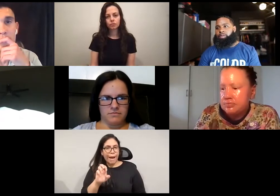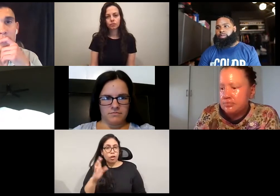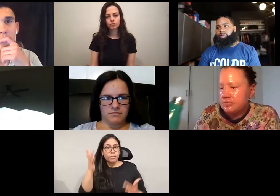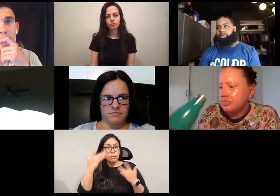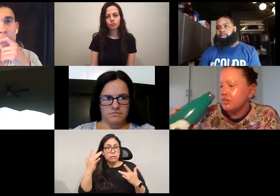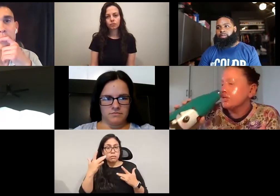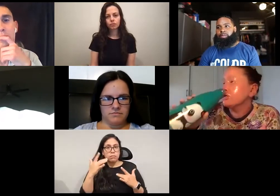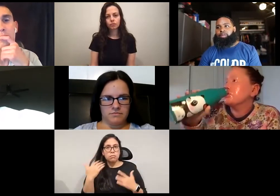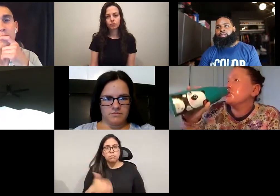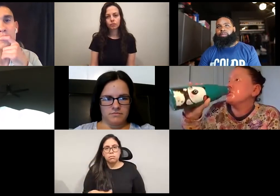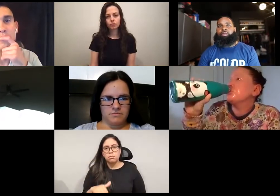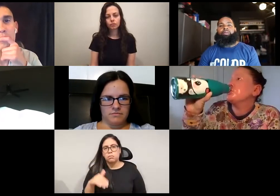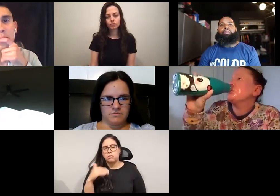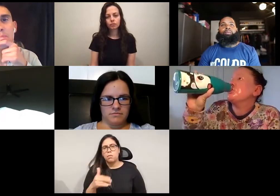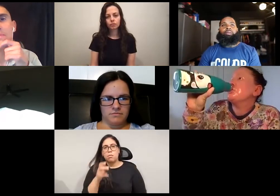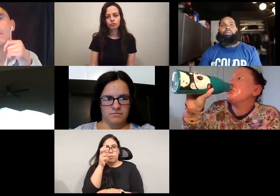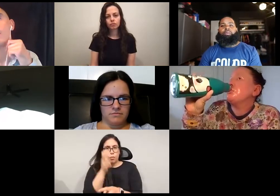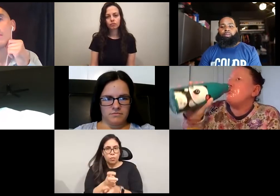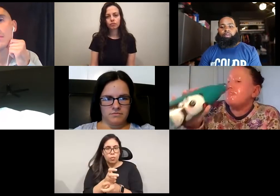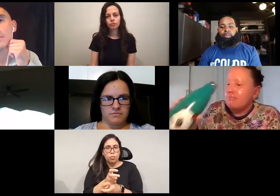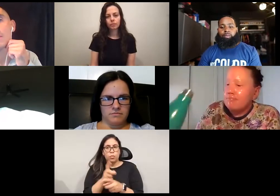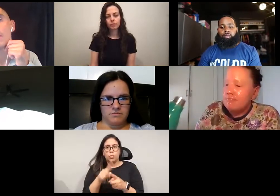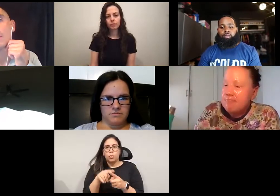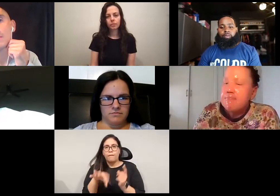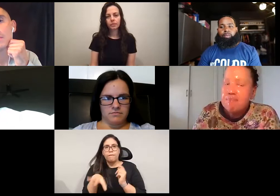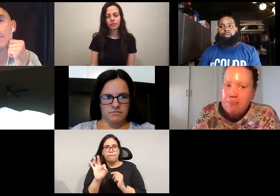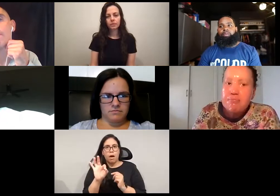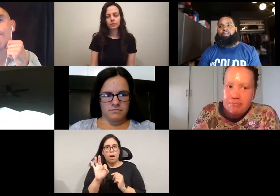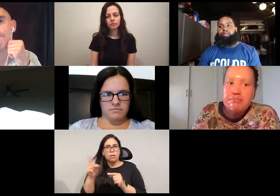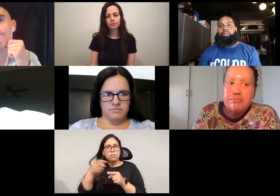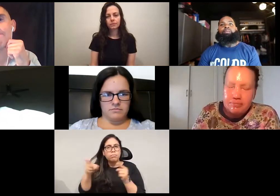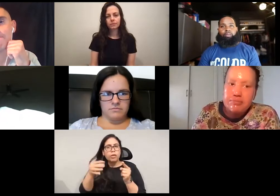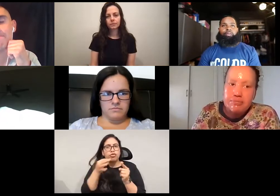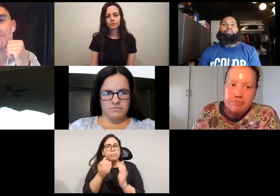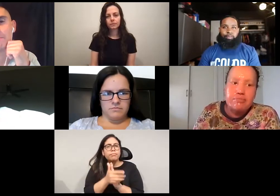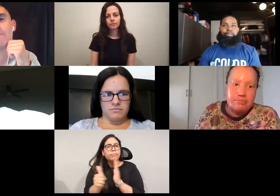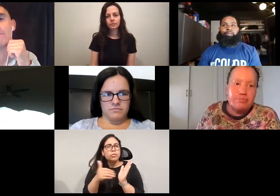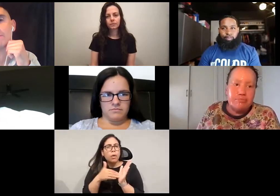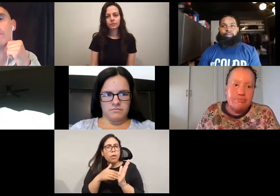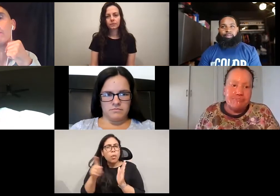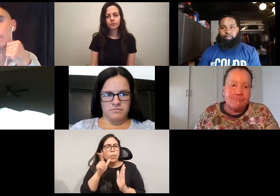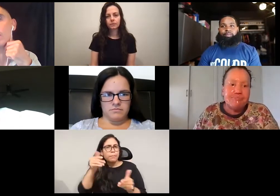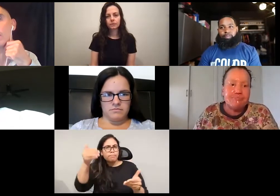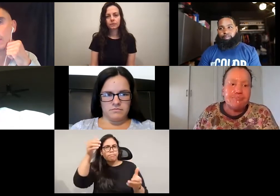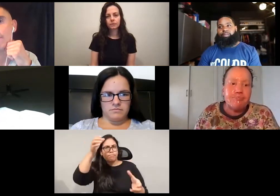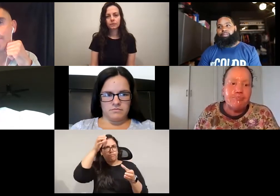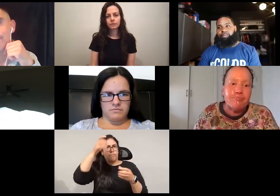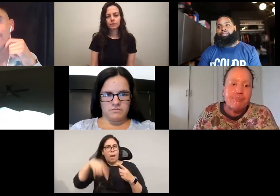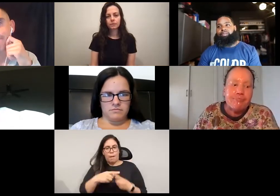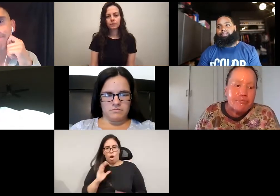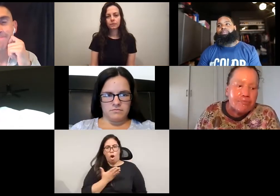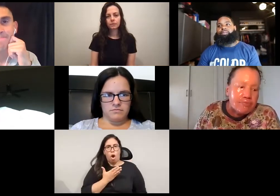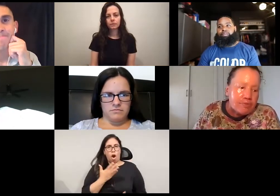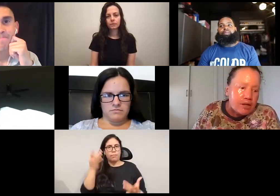incredibly hard to find specialists in rural settings who are knowledgeable of our conditions,